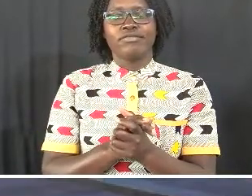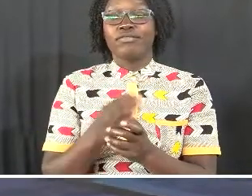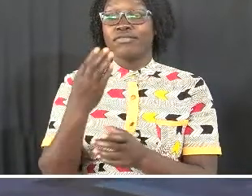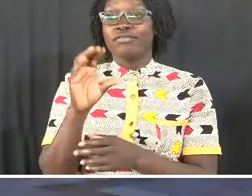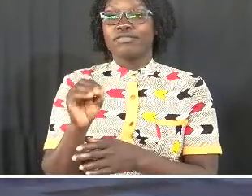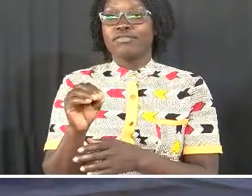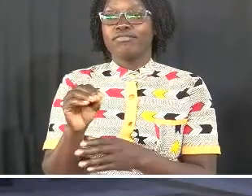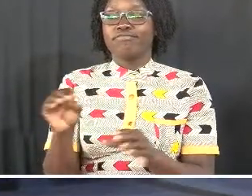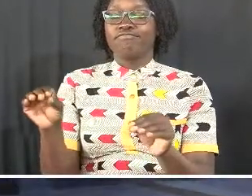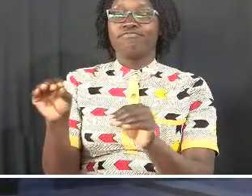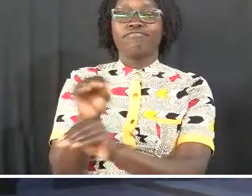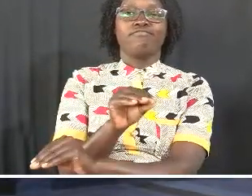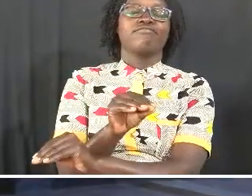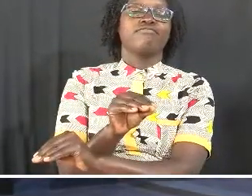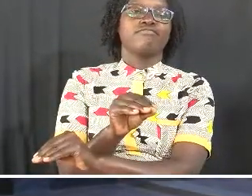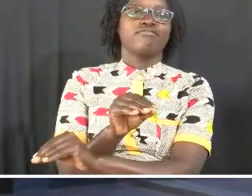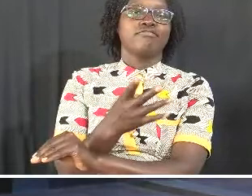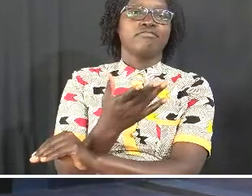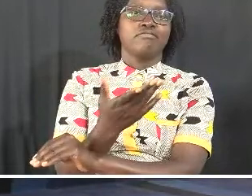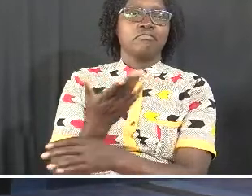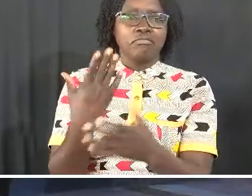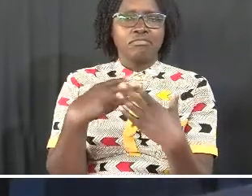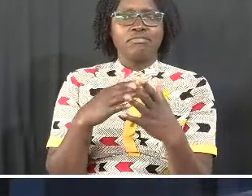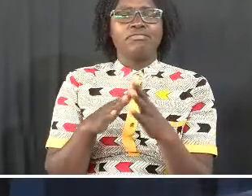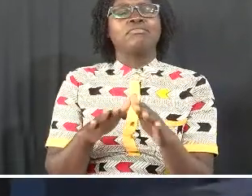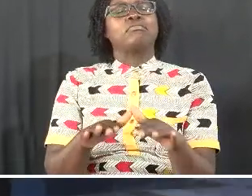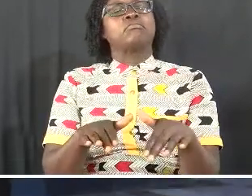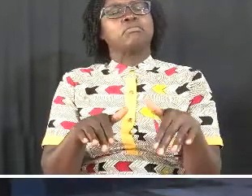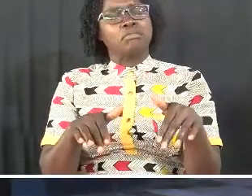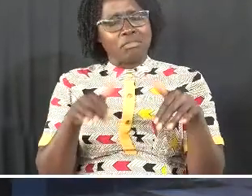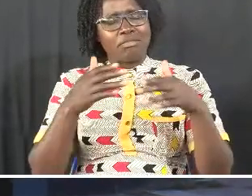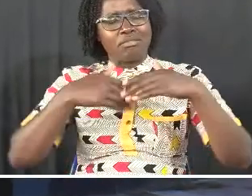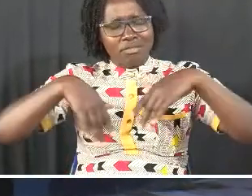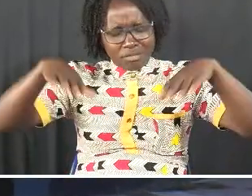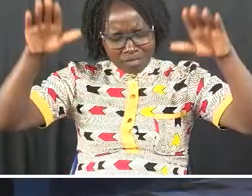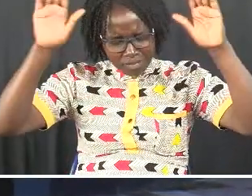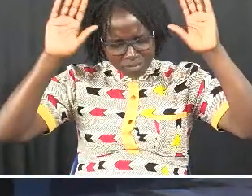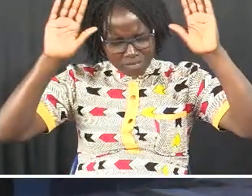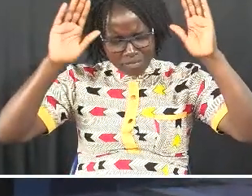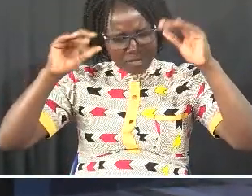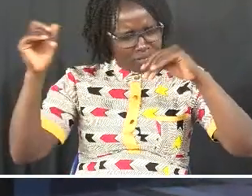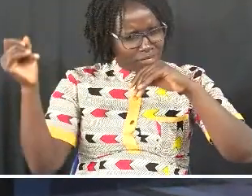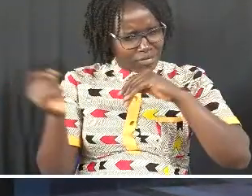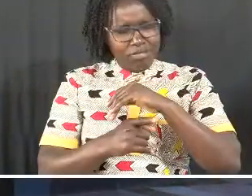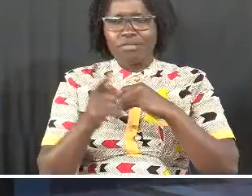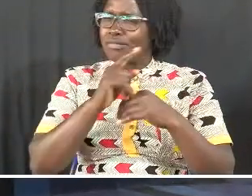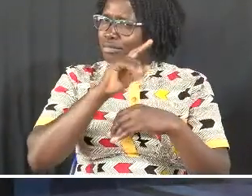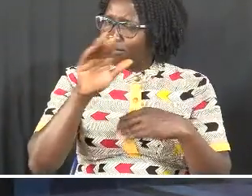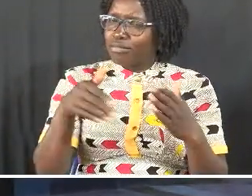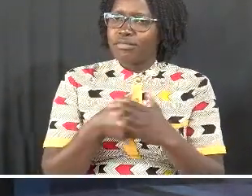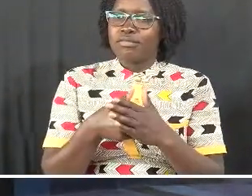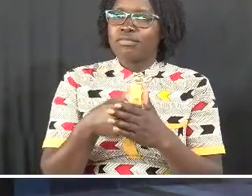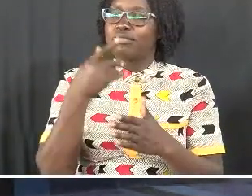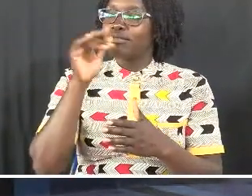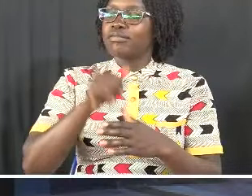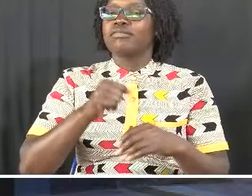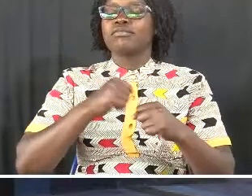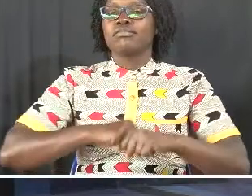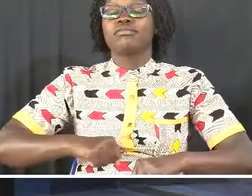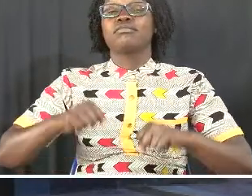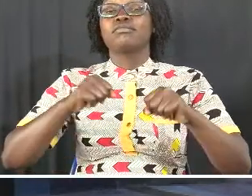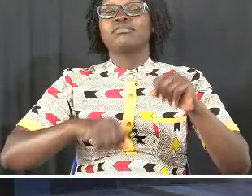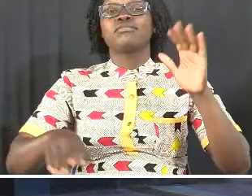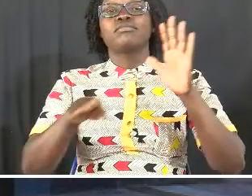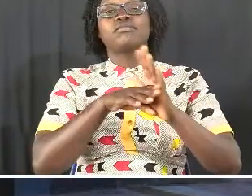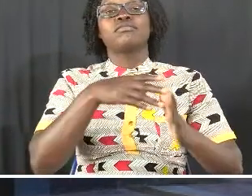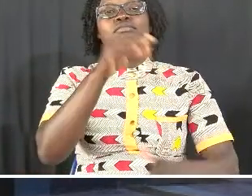go. People were willing to surrender an entire month's salary so that that